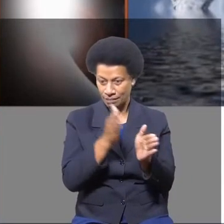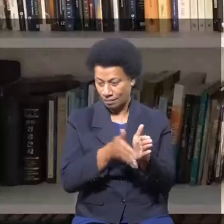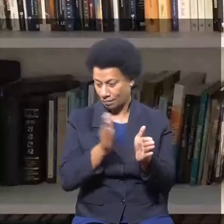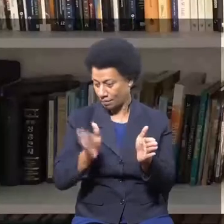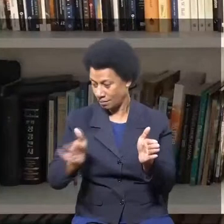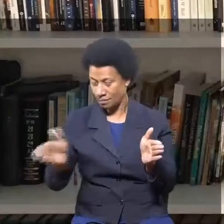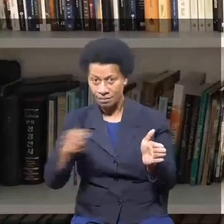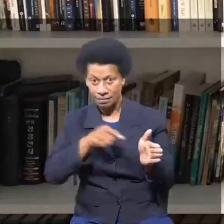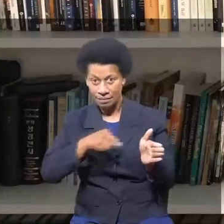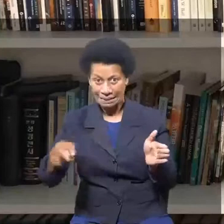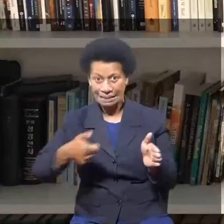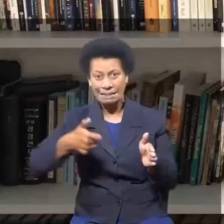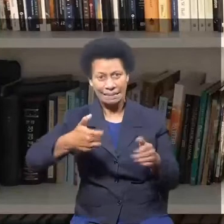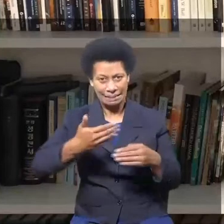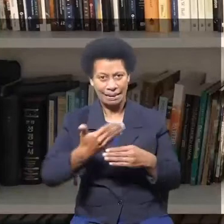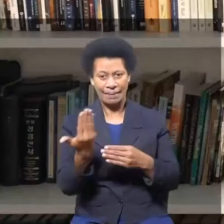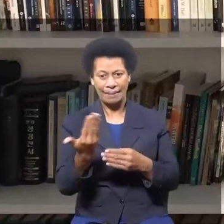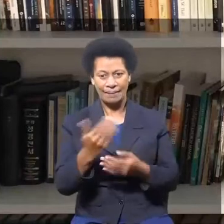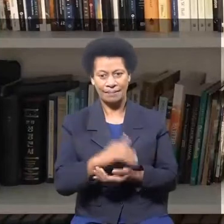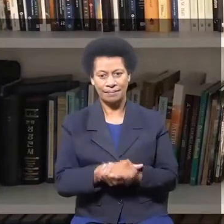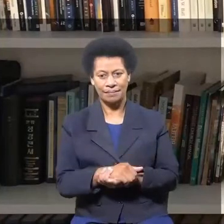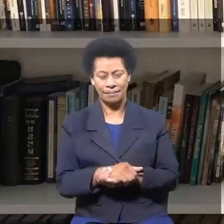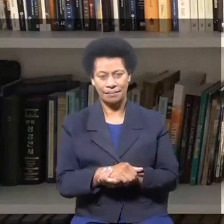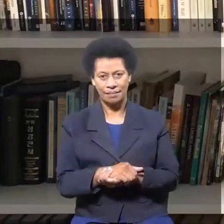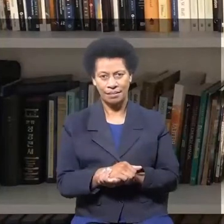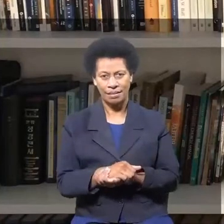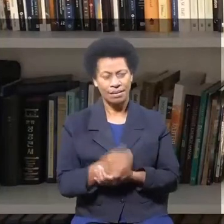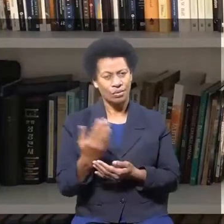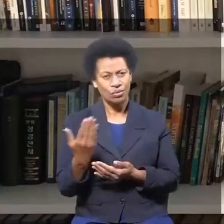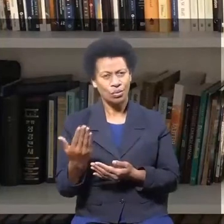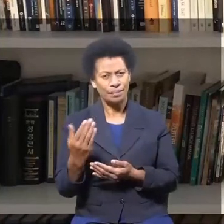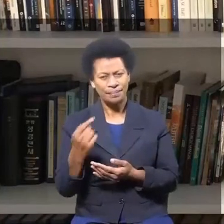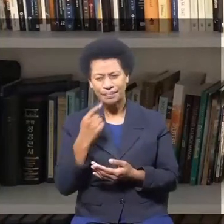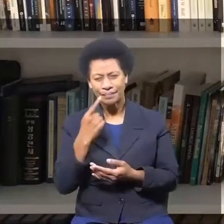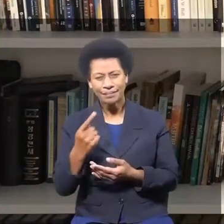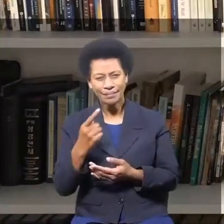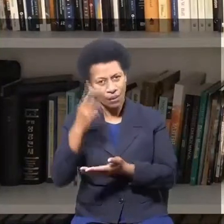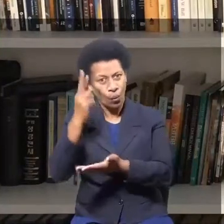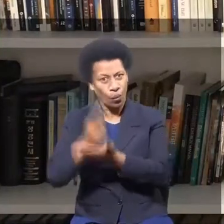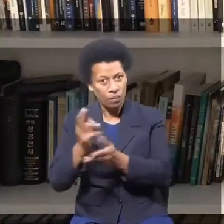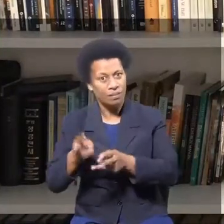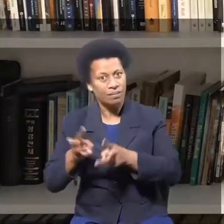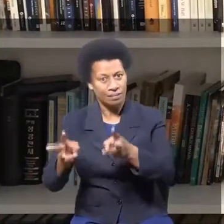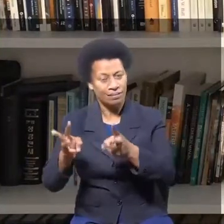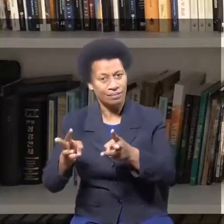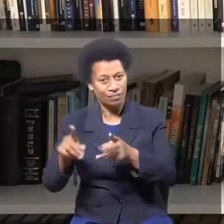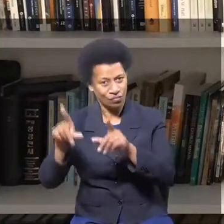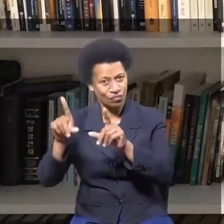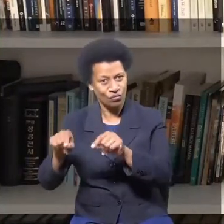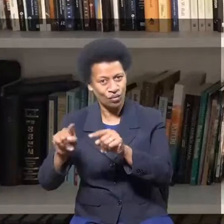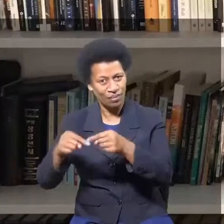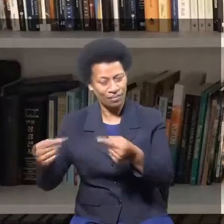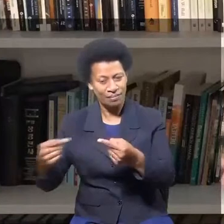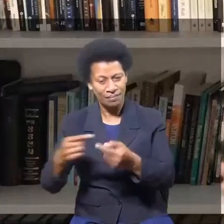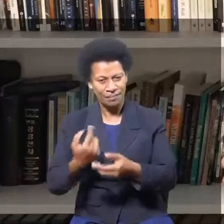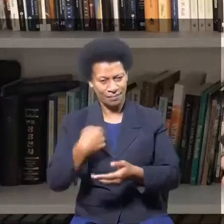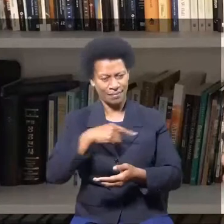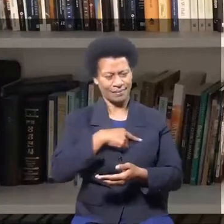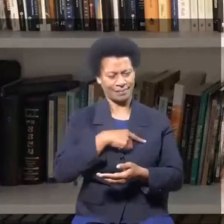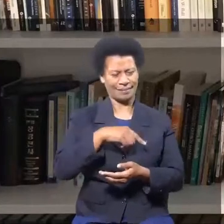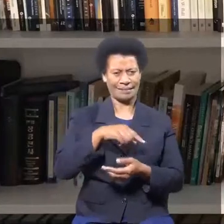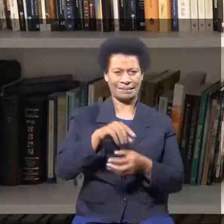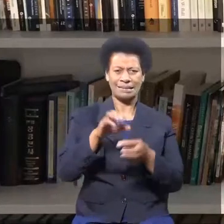illogical? Many people around the world actually do think it's irrational and illogical. And so we need